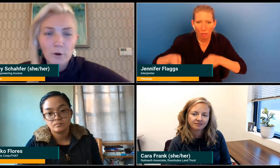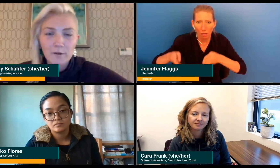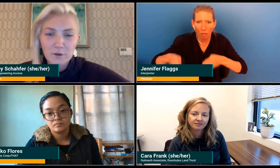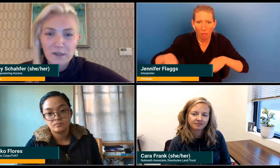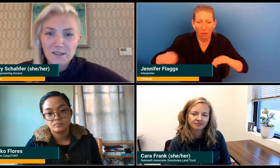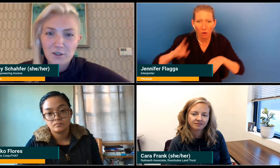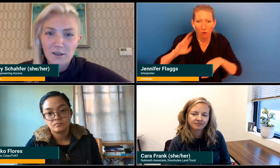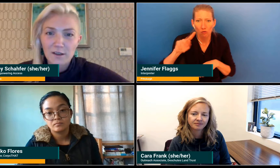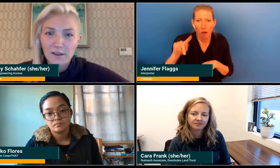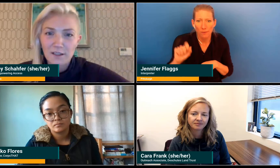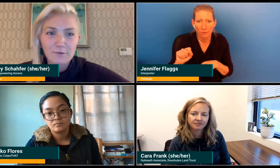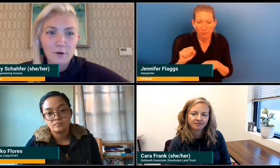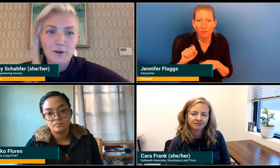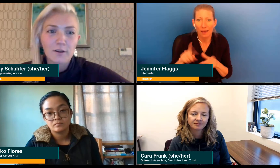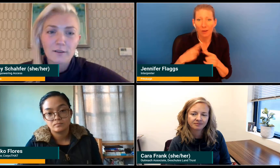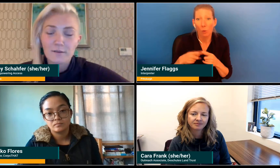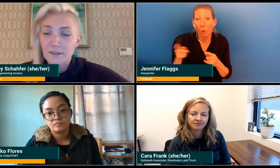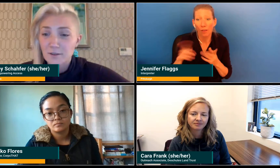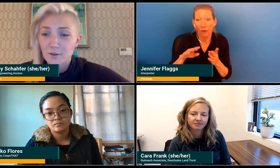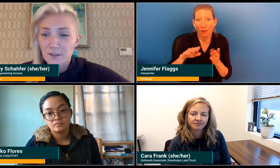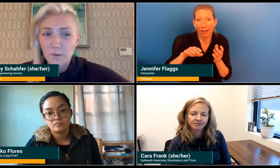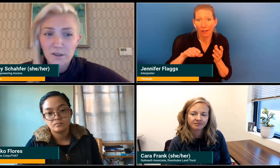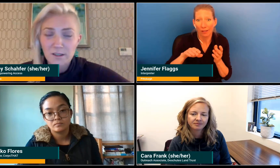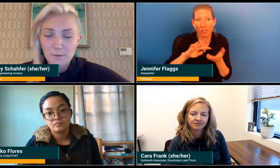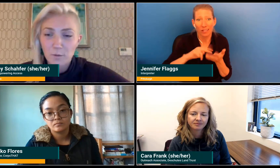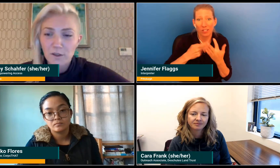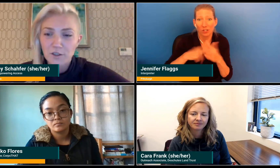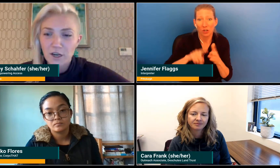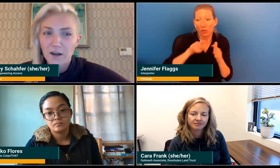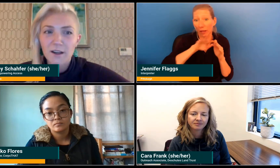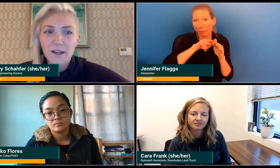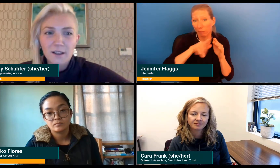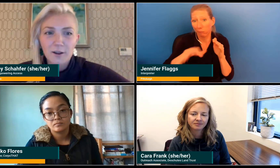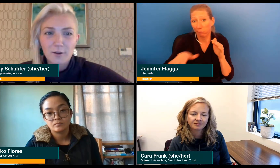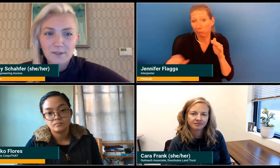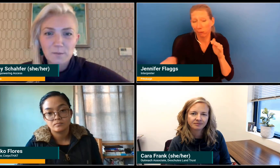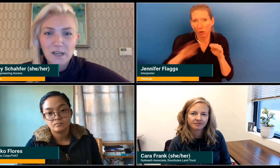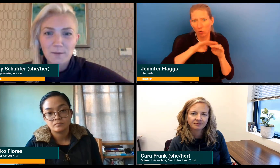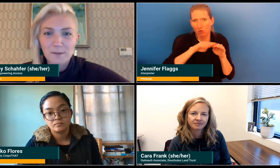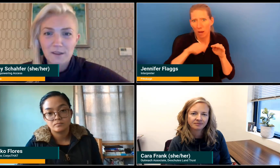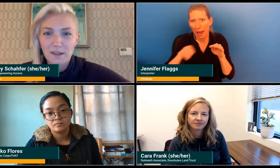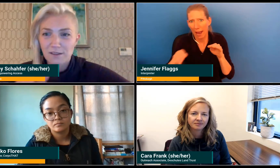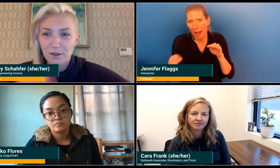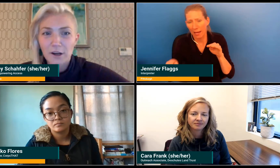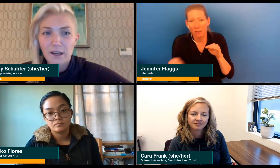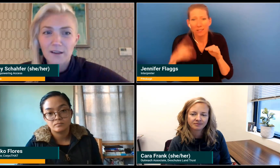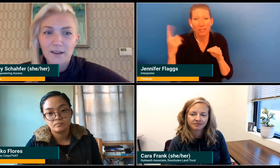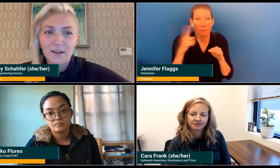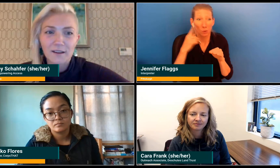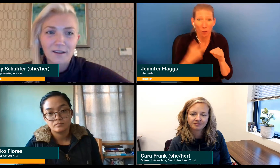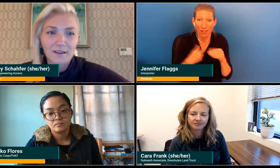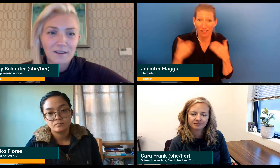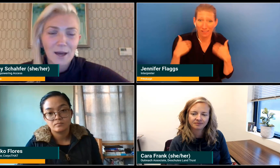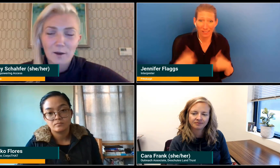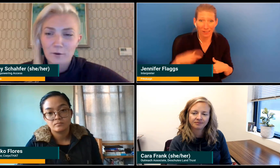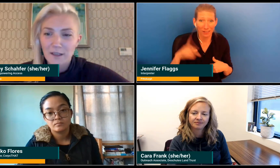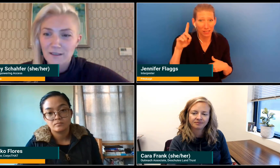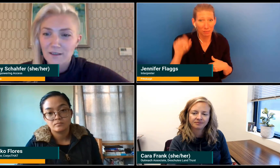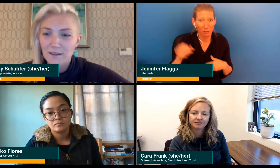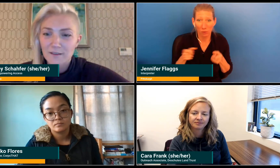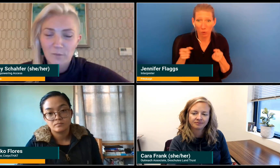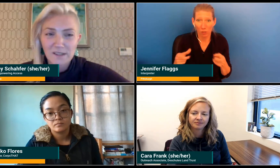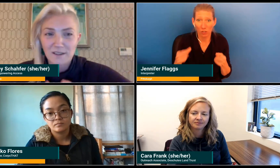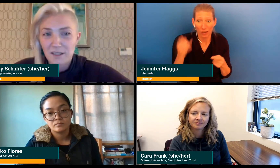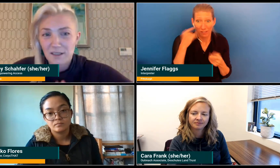a more of a transition, at least for physical disabilities with a wheelchair. Sometimes when things degrade, then that